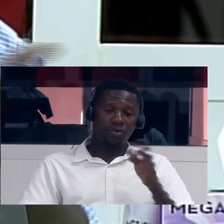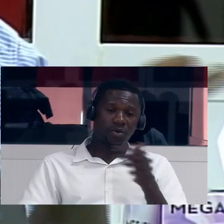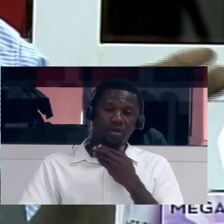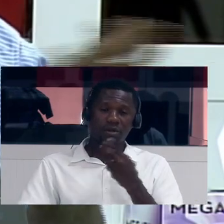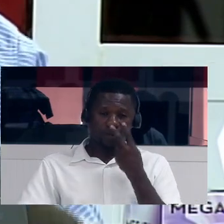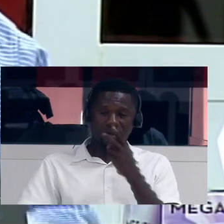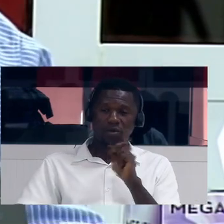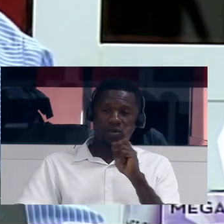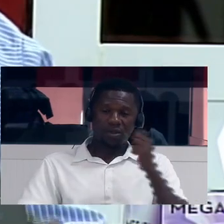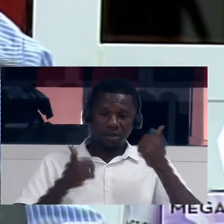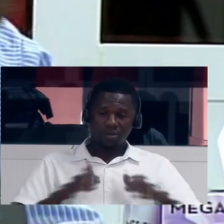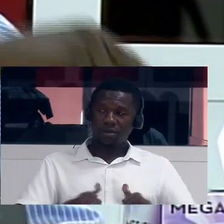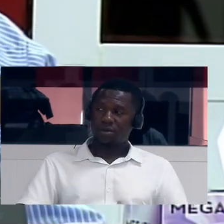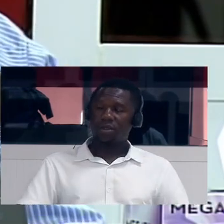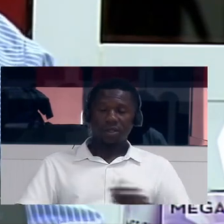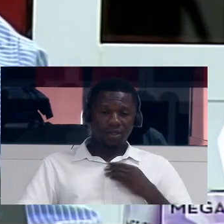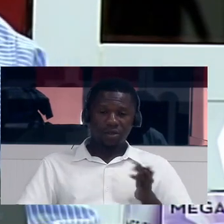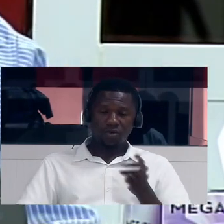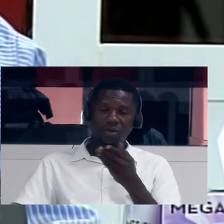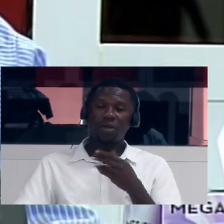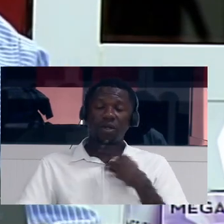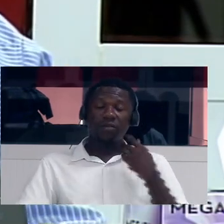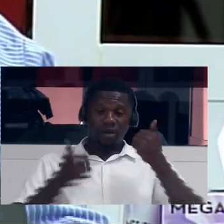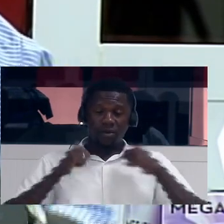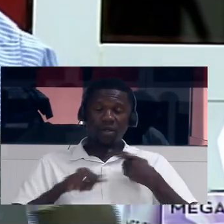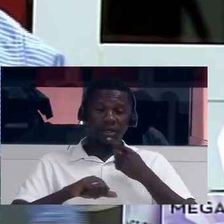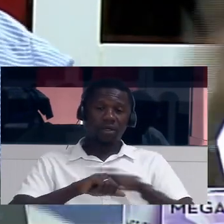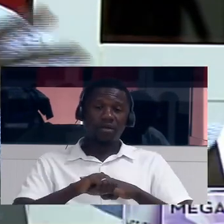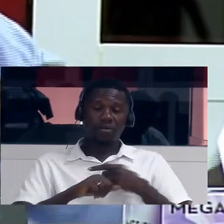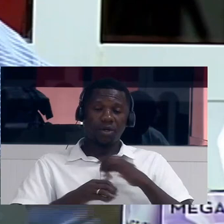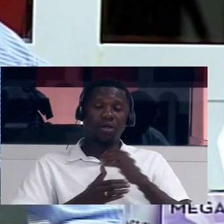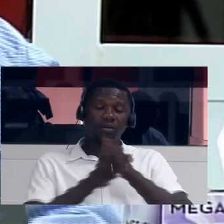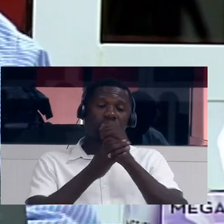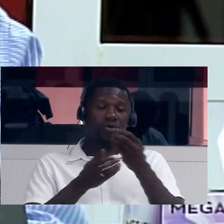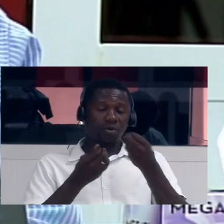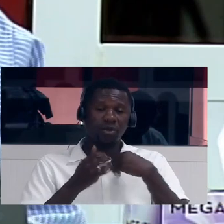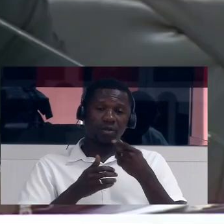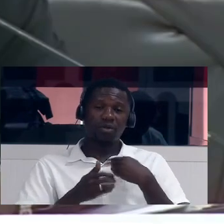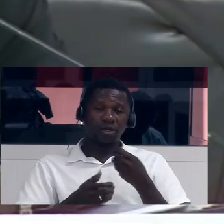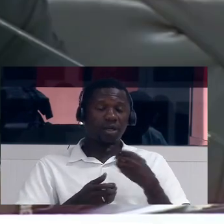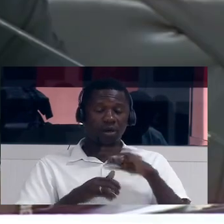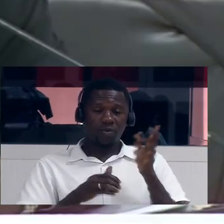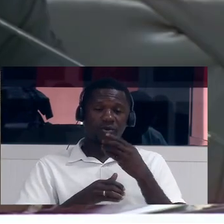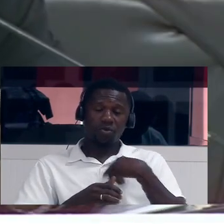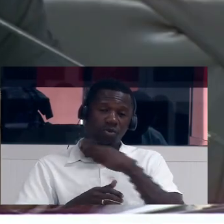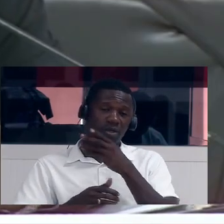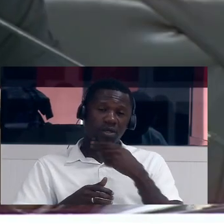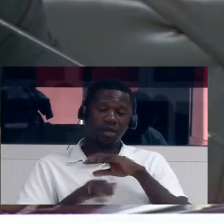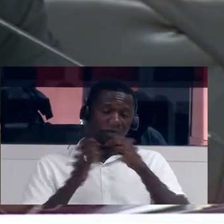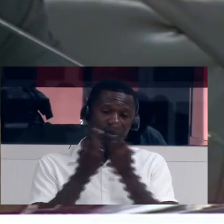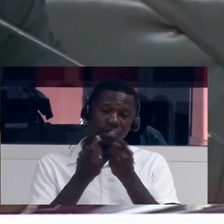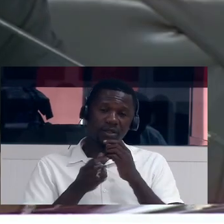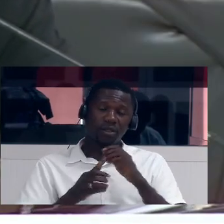I said, go ahead. If it had happened at that time, my deputy wouldn't come and tell me that I want to go out because everything is calm. I find it distasteful that